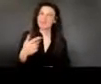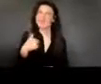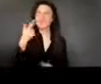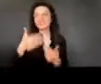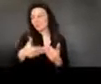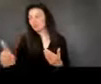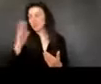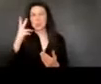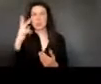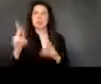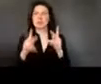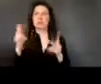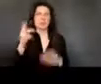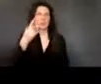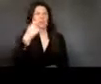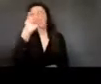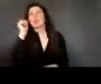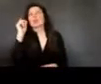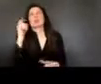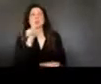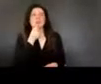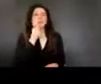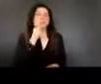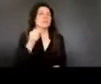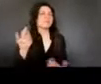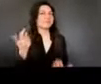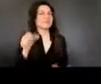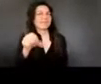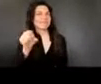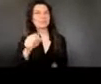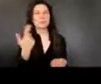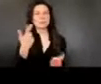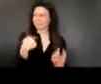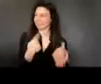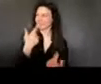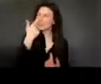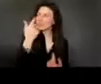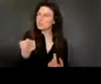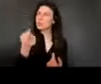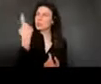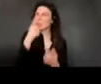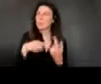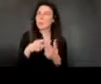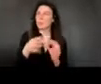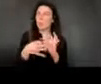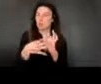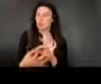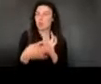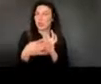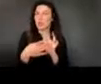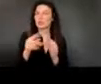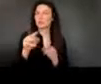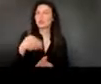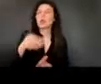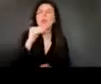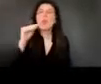So it's been interesting to think about relationship of home, especially too when, you know, the home